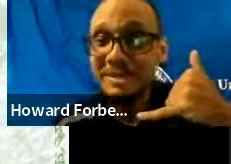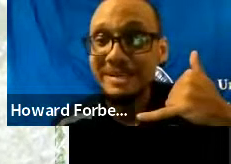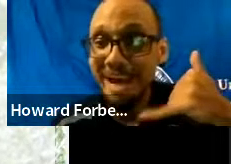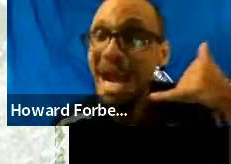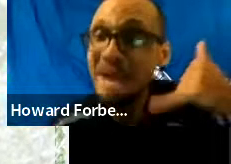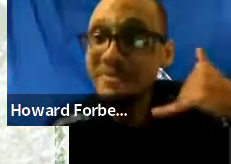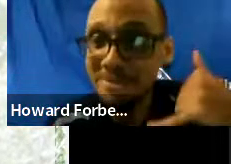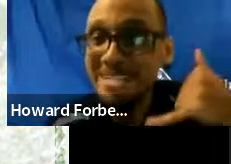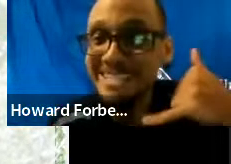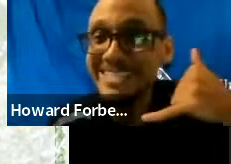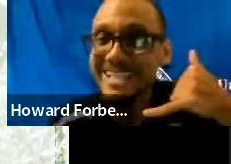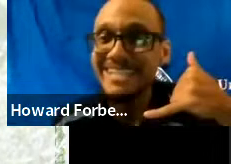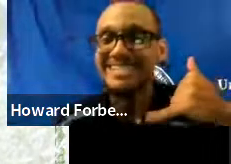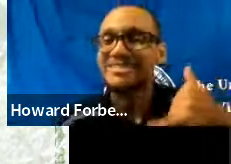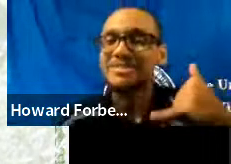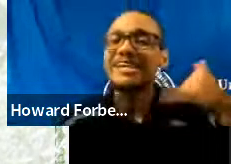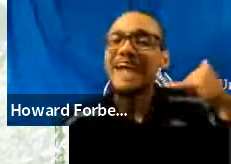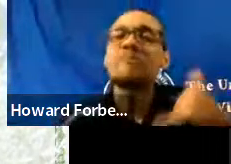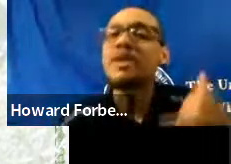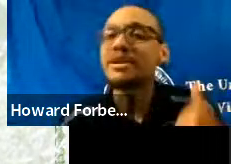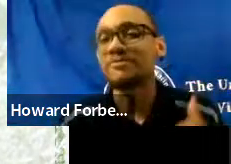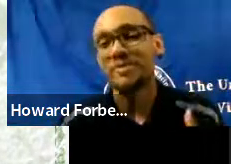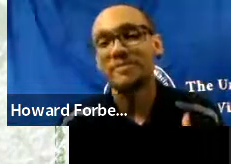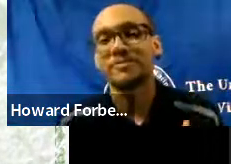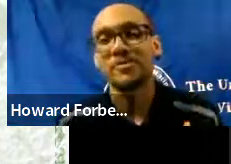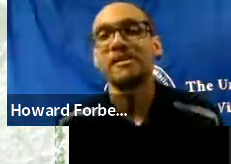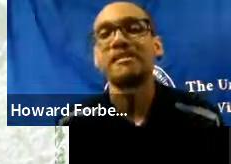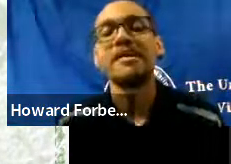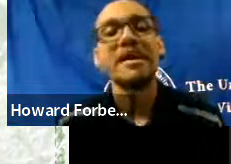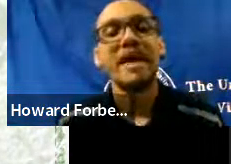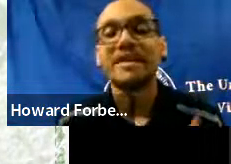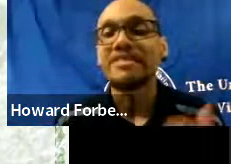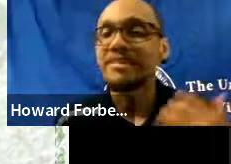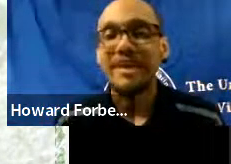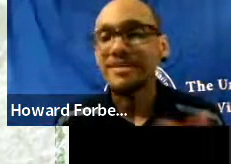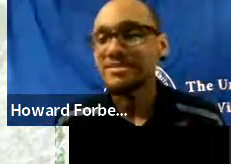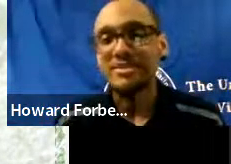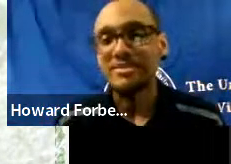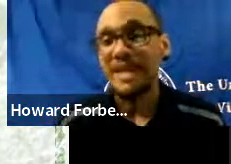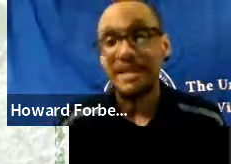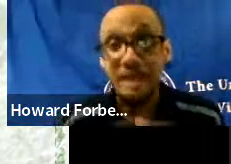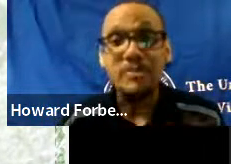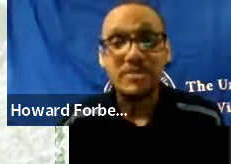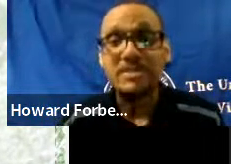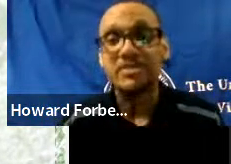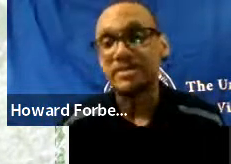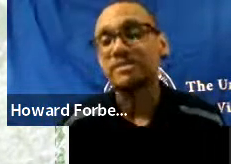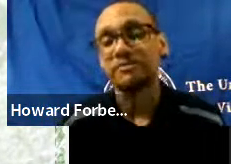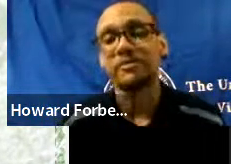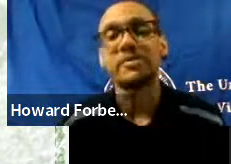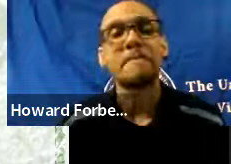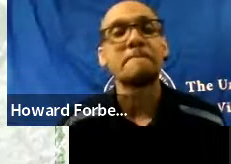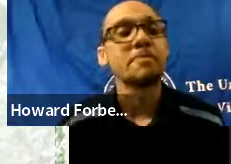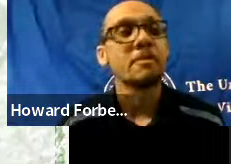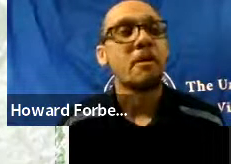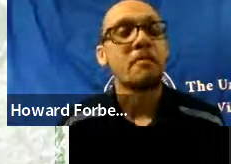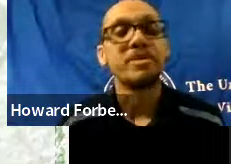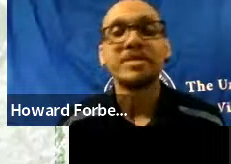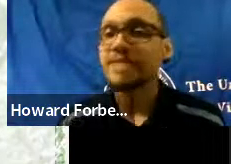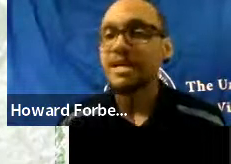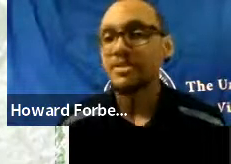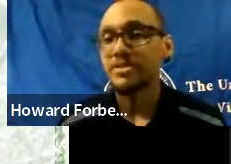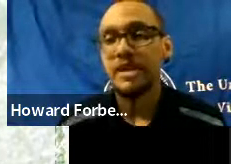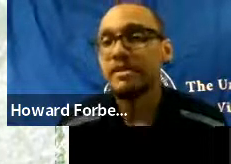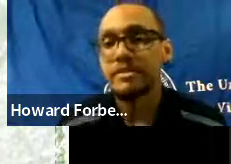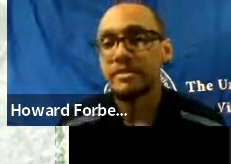what I'm doing? I'm a marine scientist, you know, like I'm waiting for that phone call. And I think that is just, that will seal the deal for me.